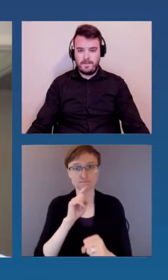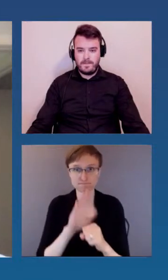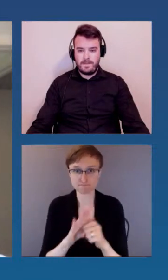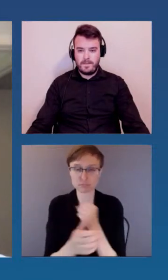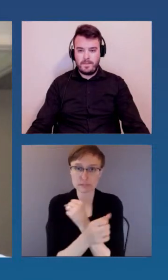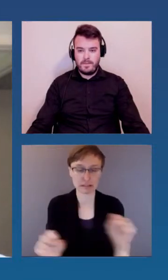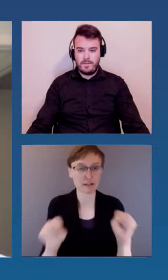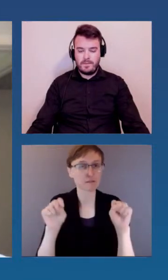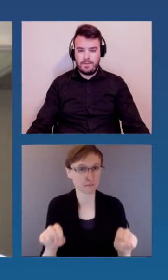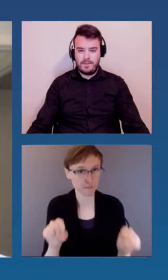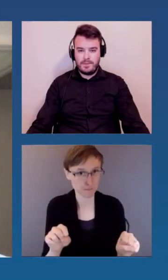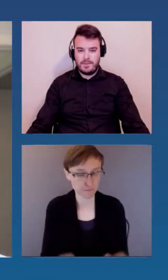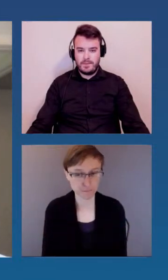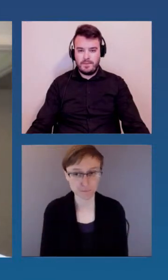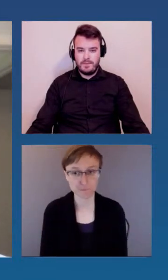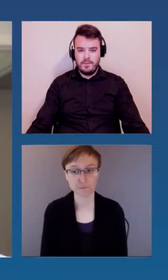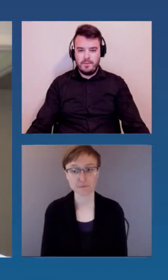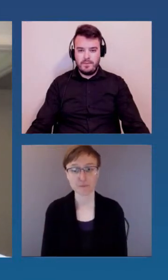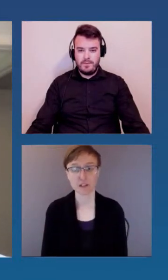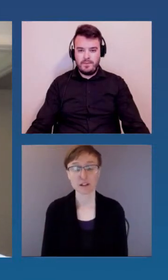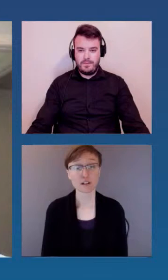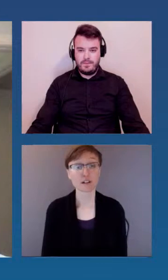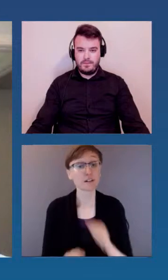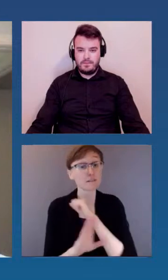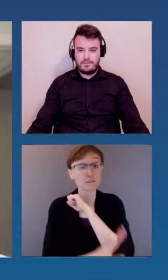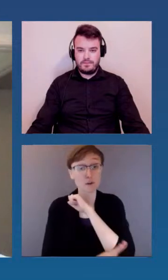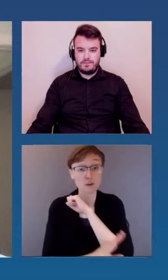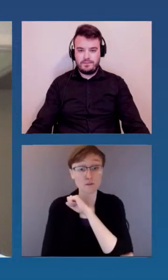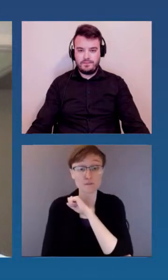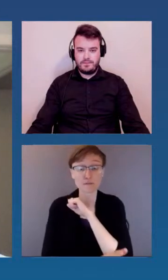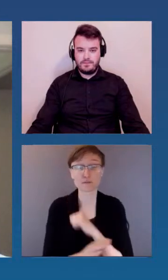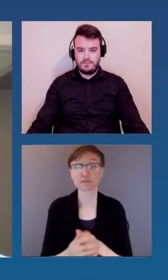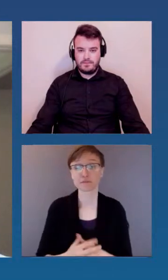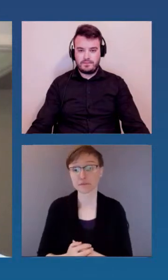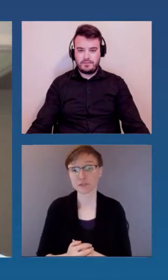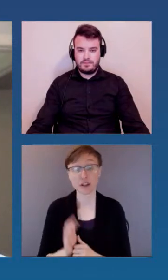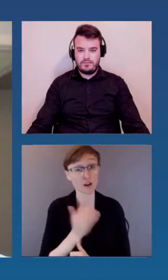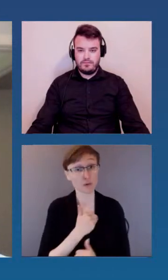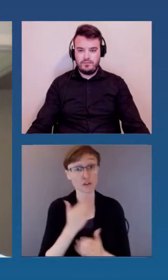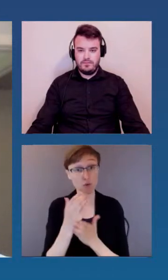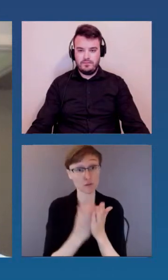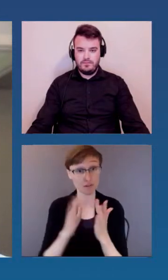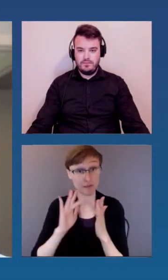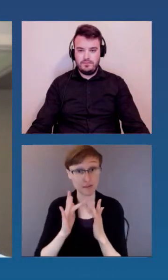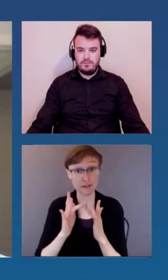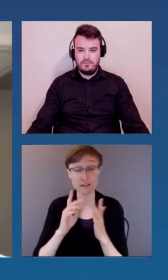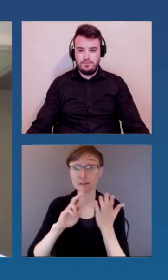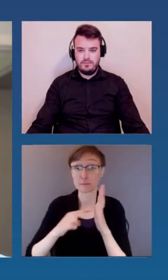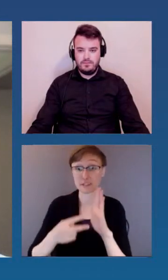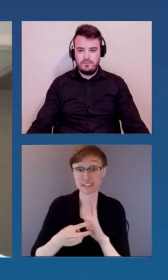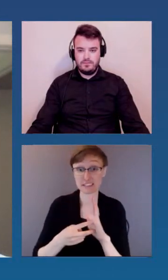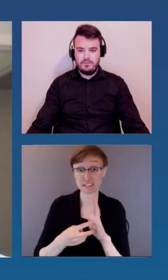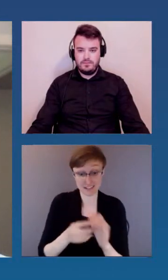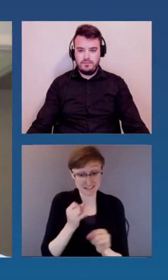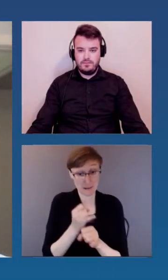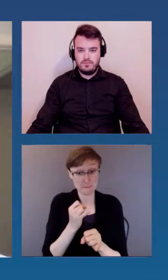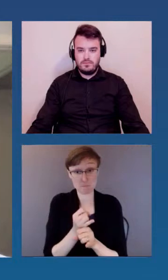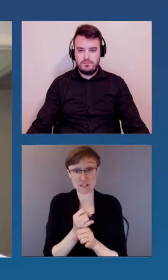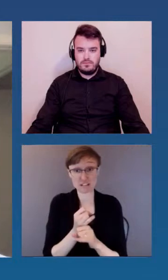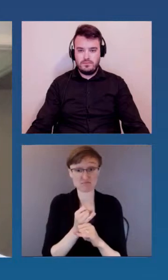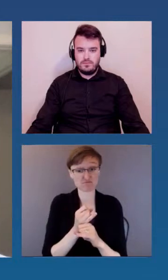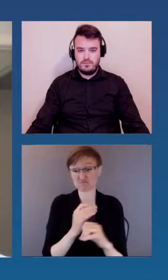to our campus come September 9th, but we'll be making sure that our students feel welcome. We'll be